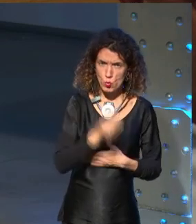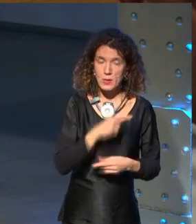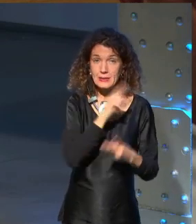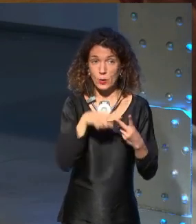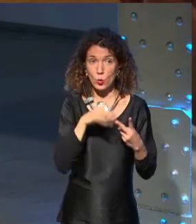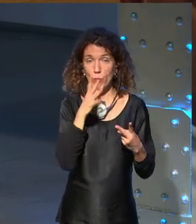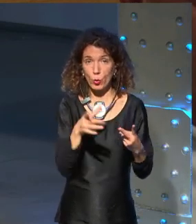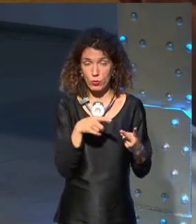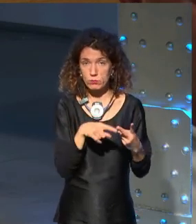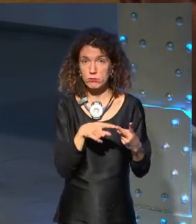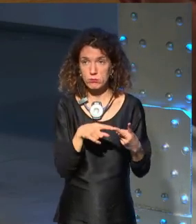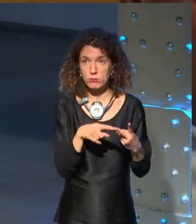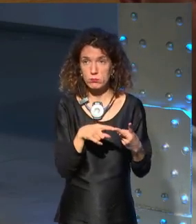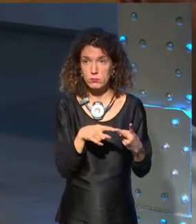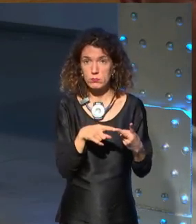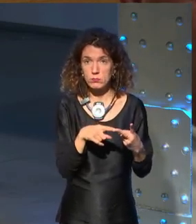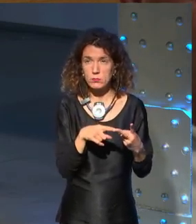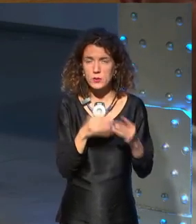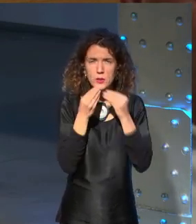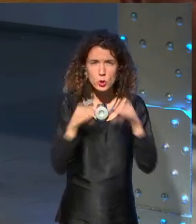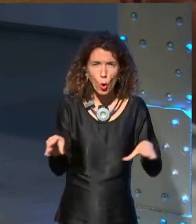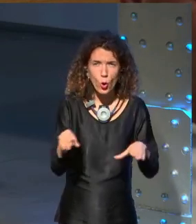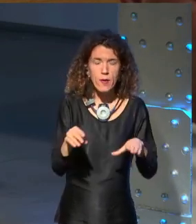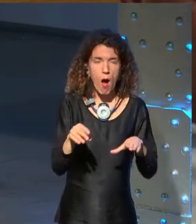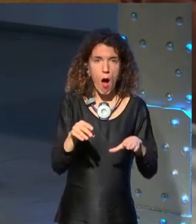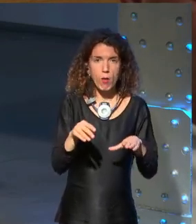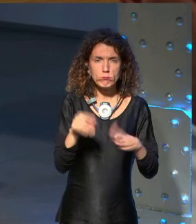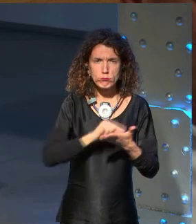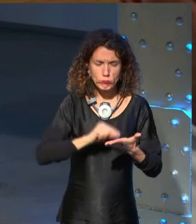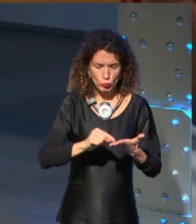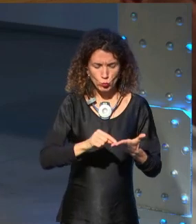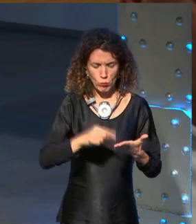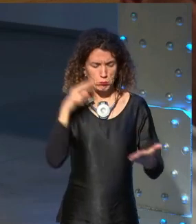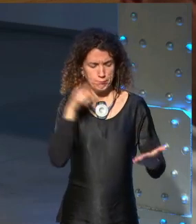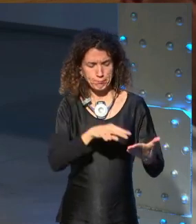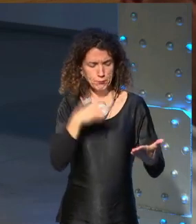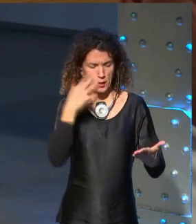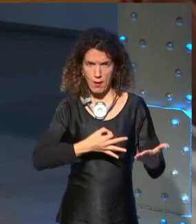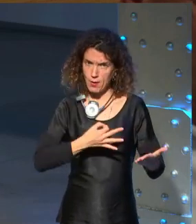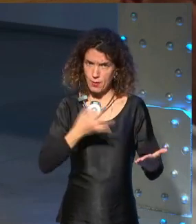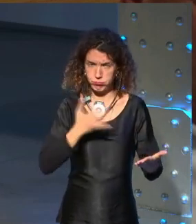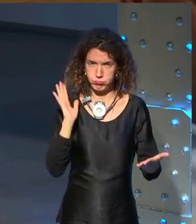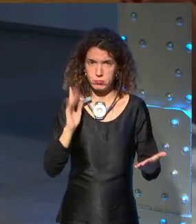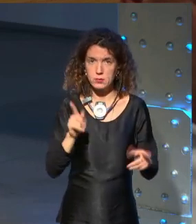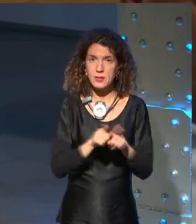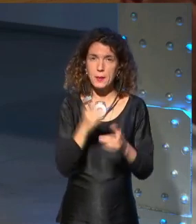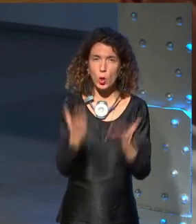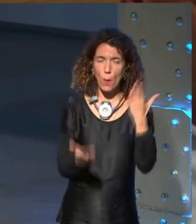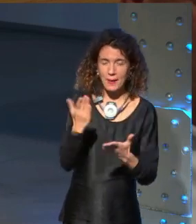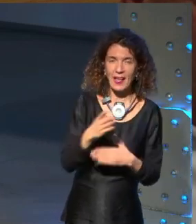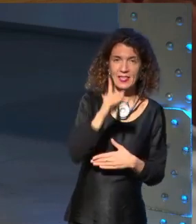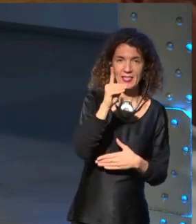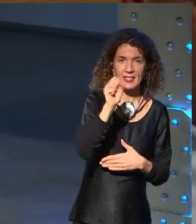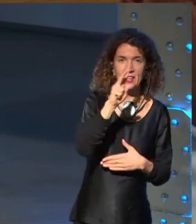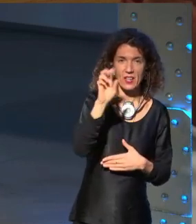well written, and secondly because you design stories that I feel are very credible, and I also enjoy with all